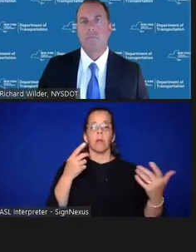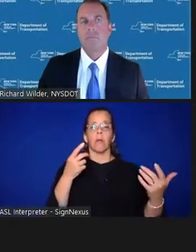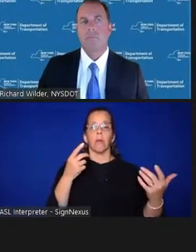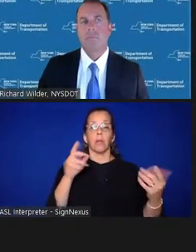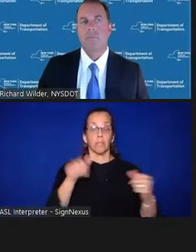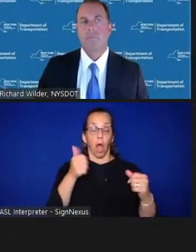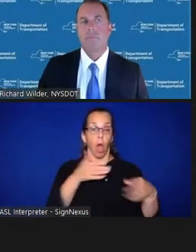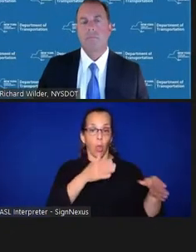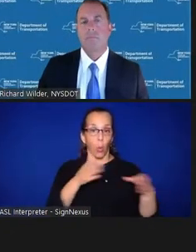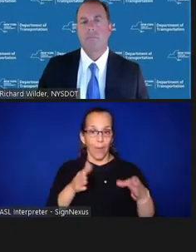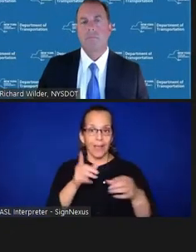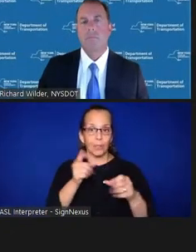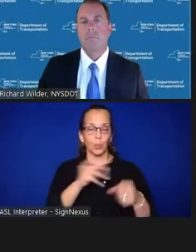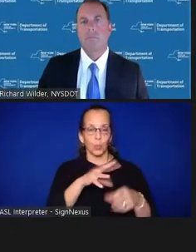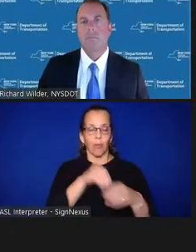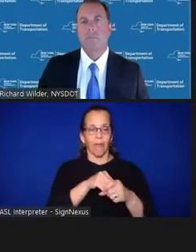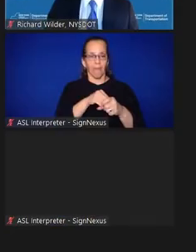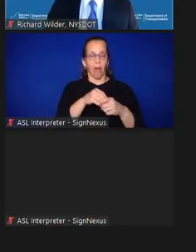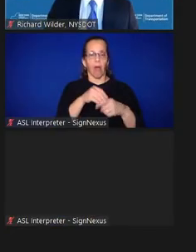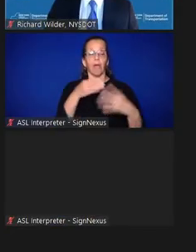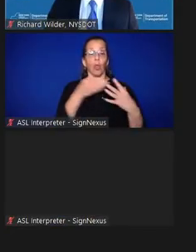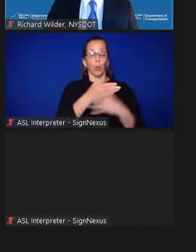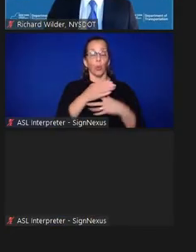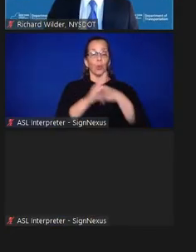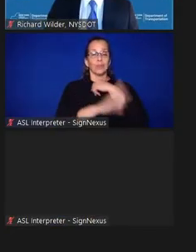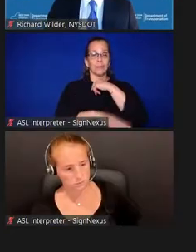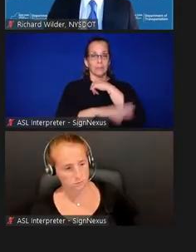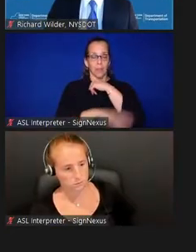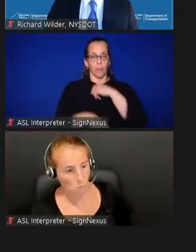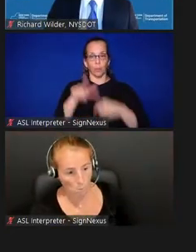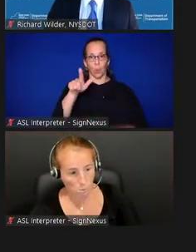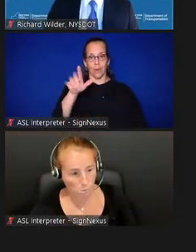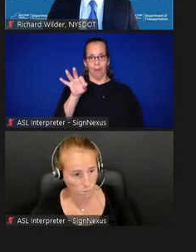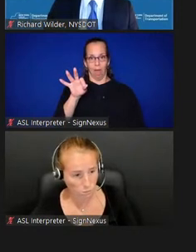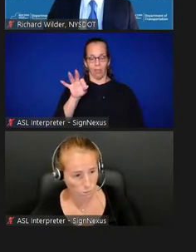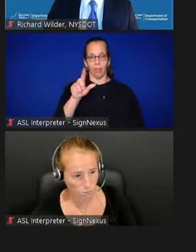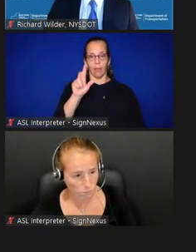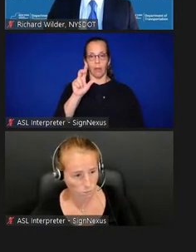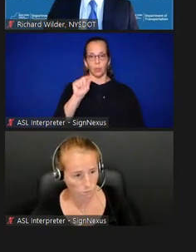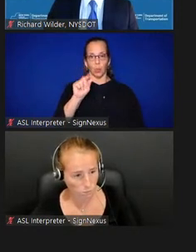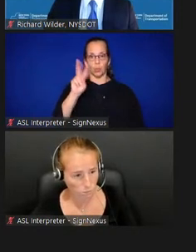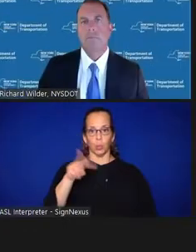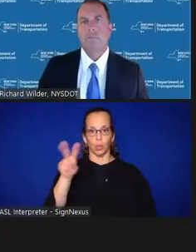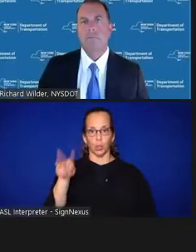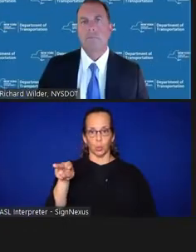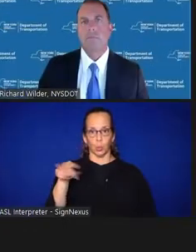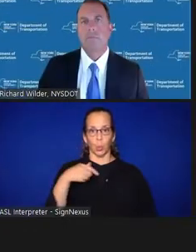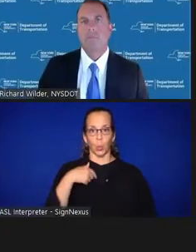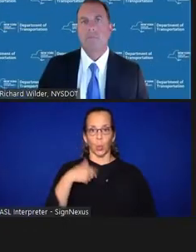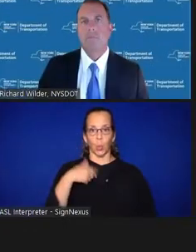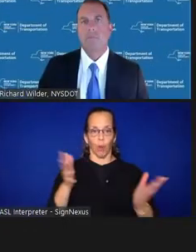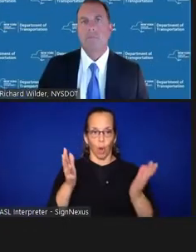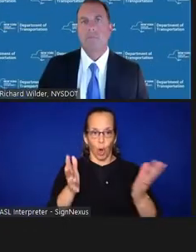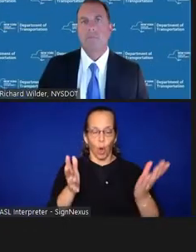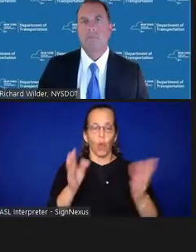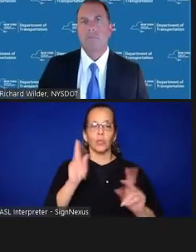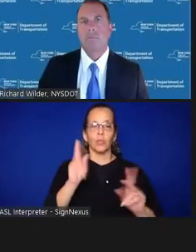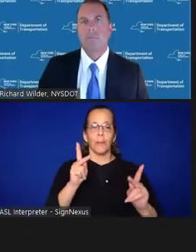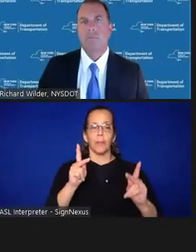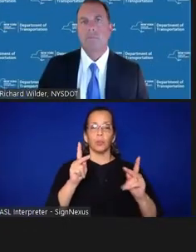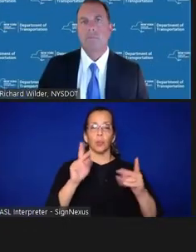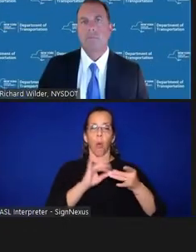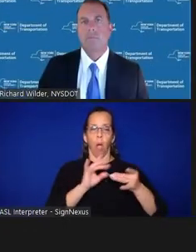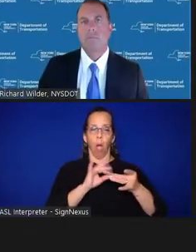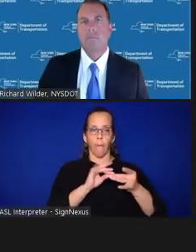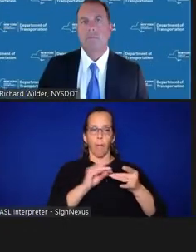environmental assessment through September 9th 2022. we encourage the public to comment via the cbdtp